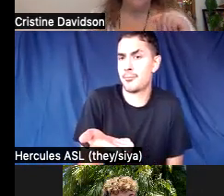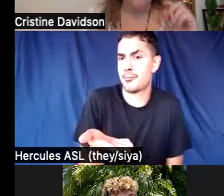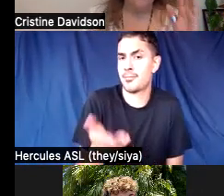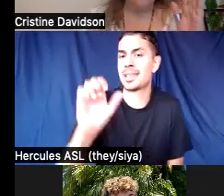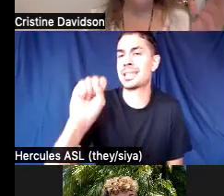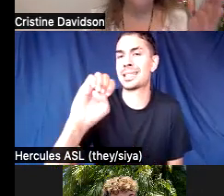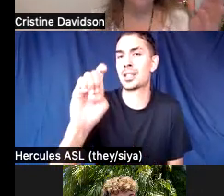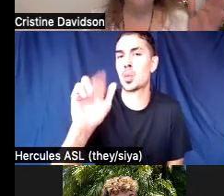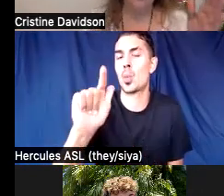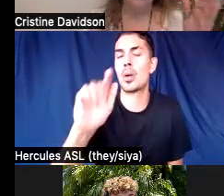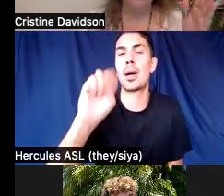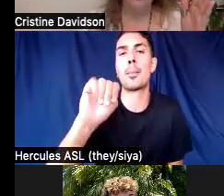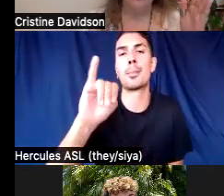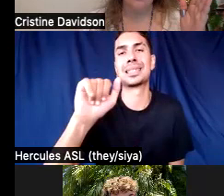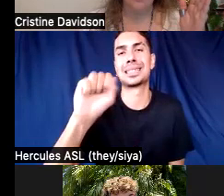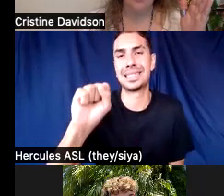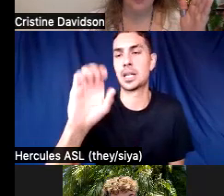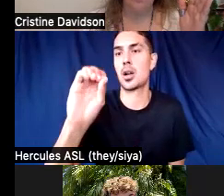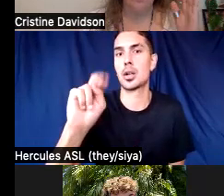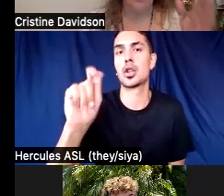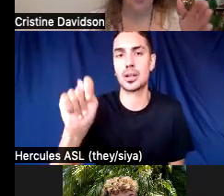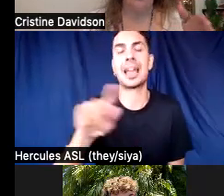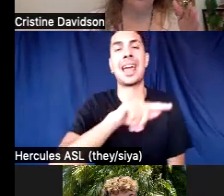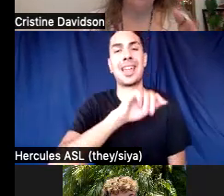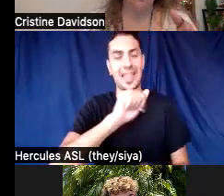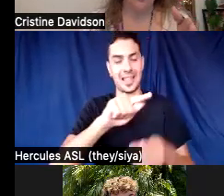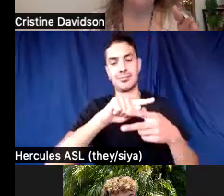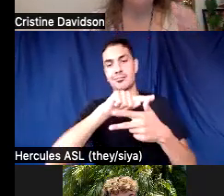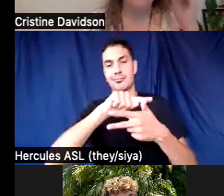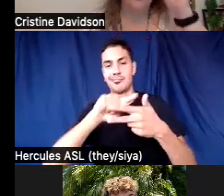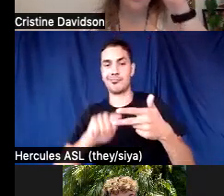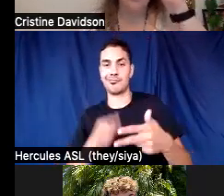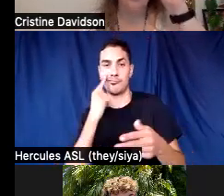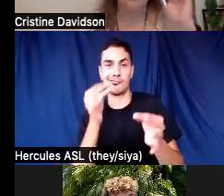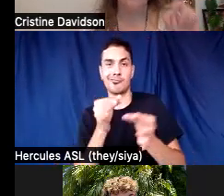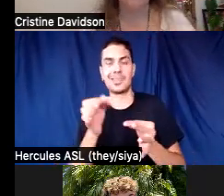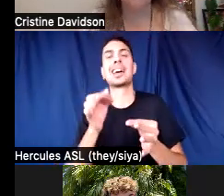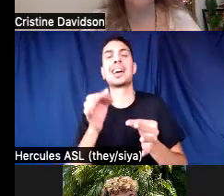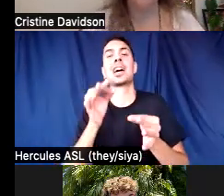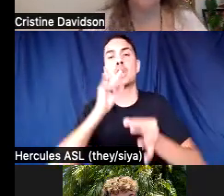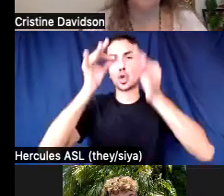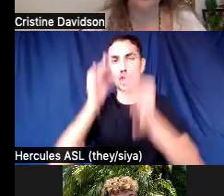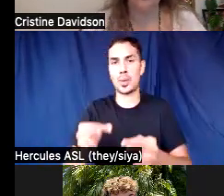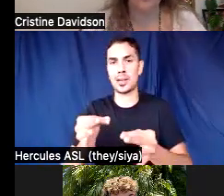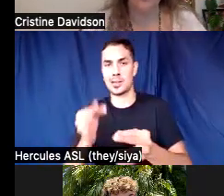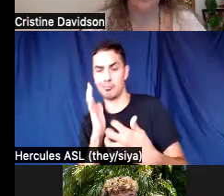of those are going to be used in determining the law that was broken. Okay.